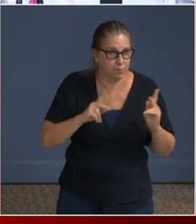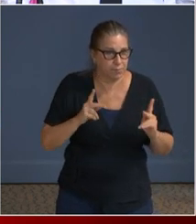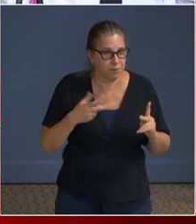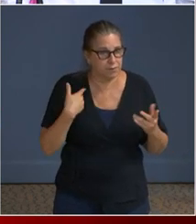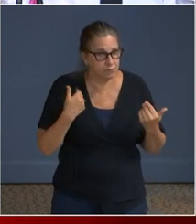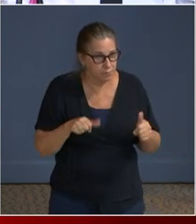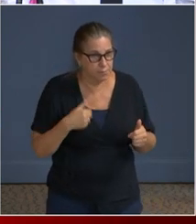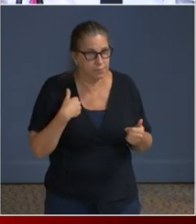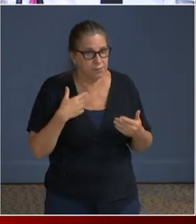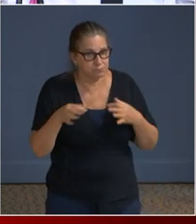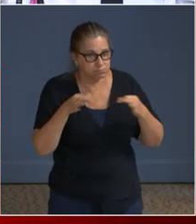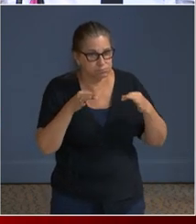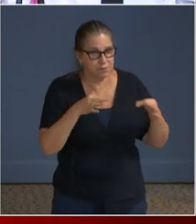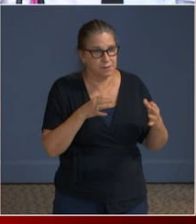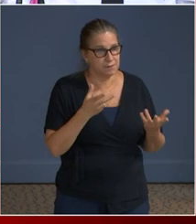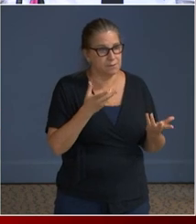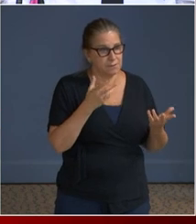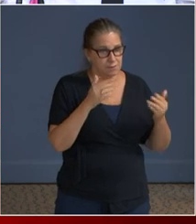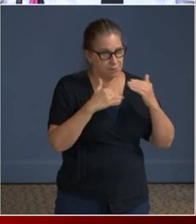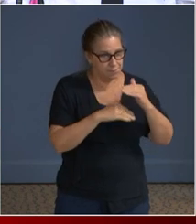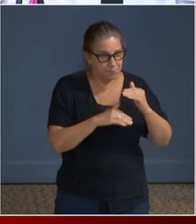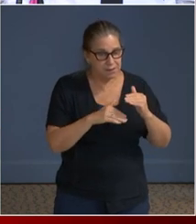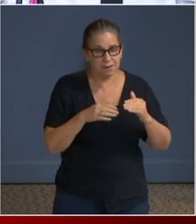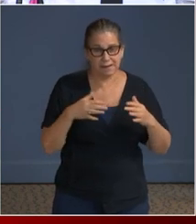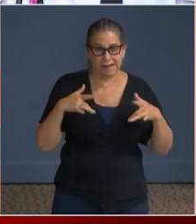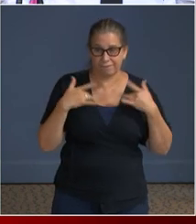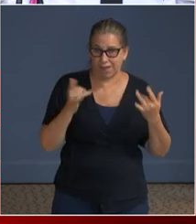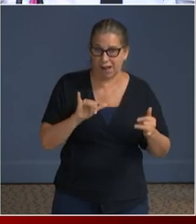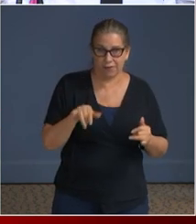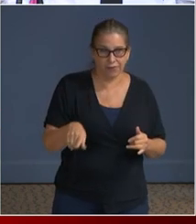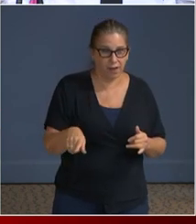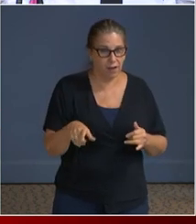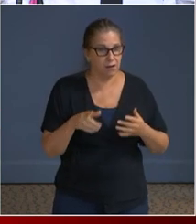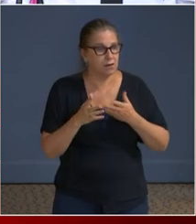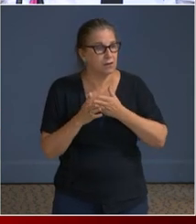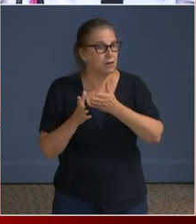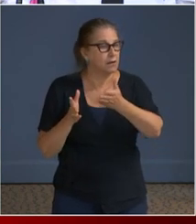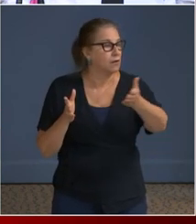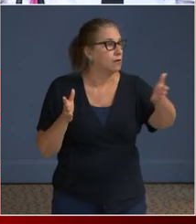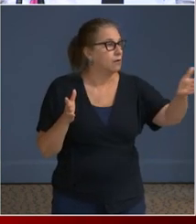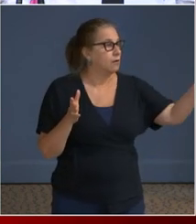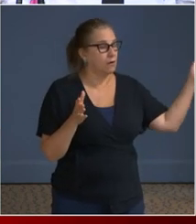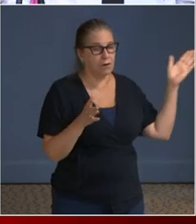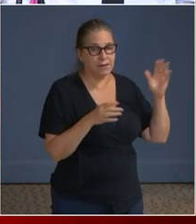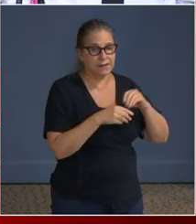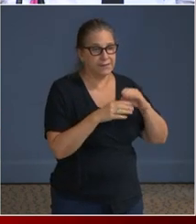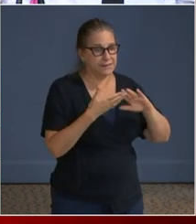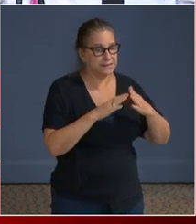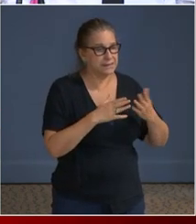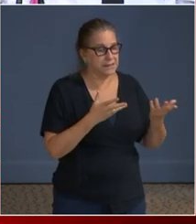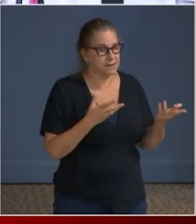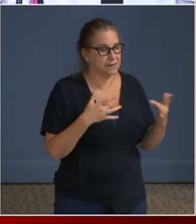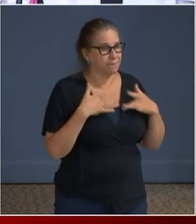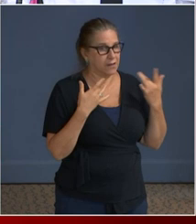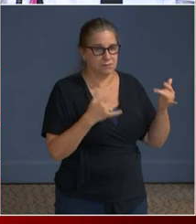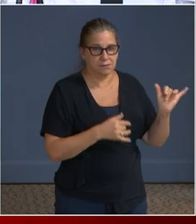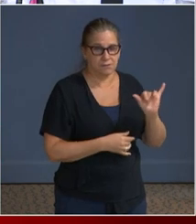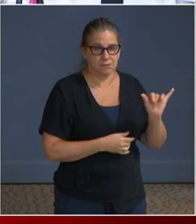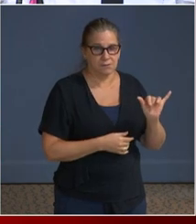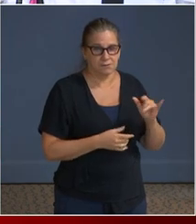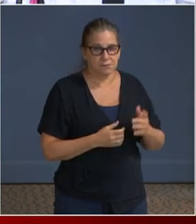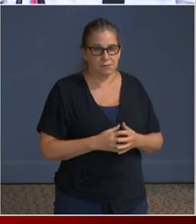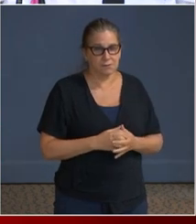we have events like that throughout the city, unfortunately, on a regular basis. But why we're talking about this today is because you